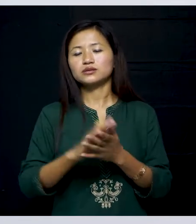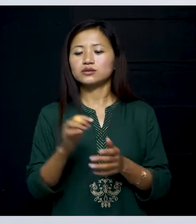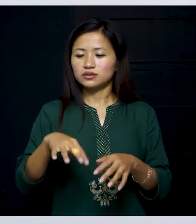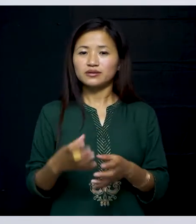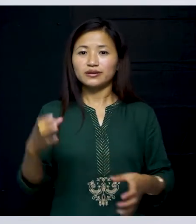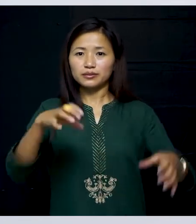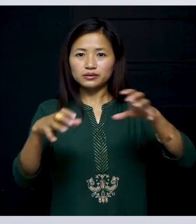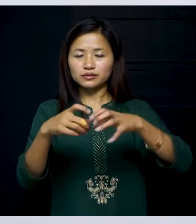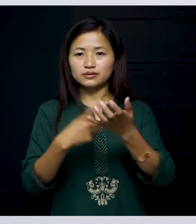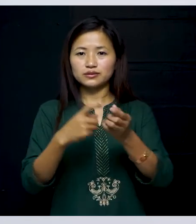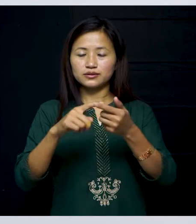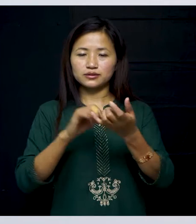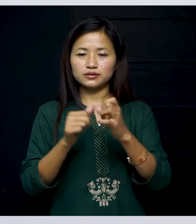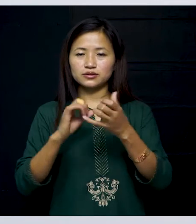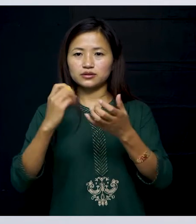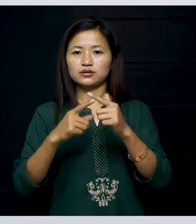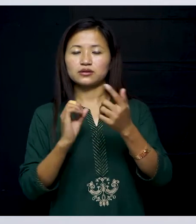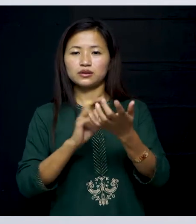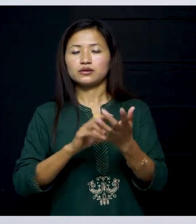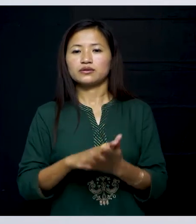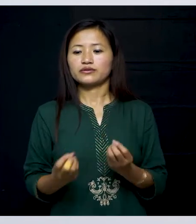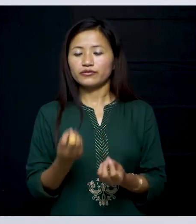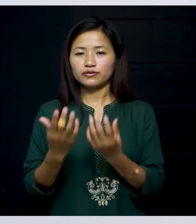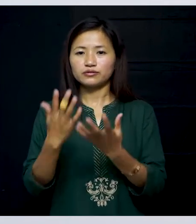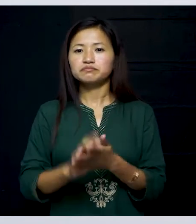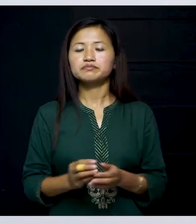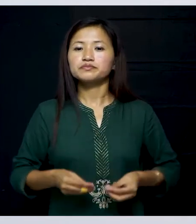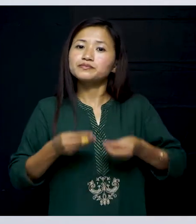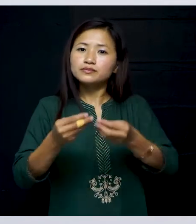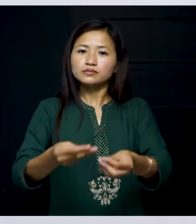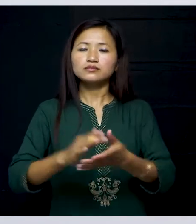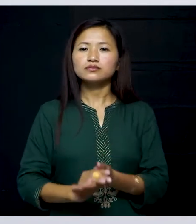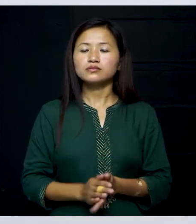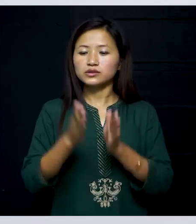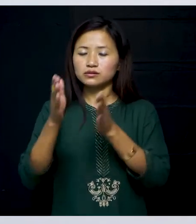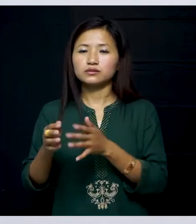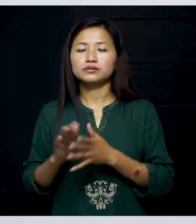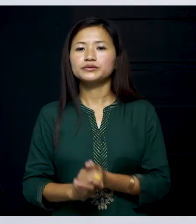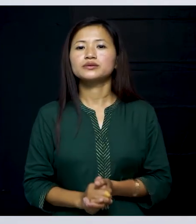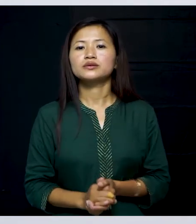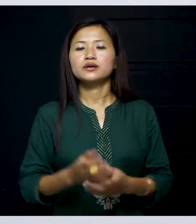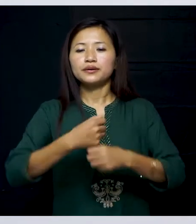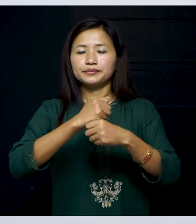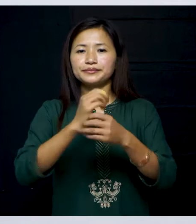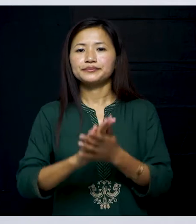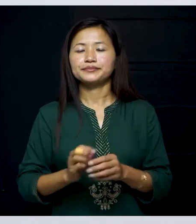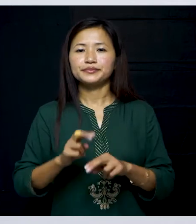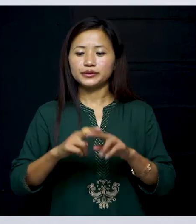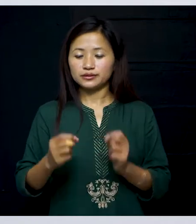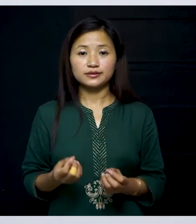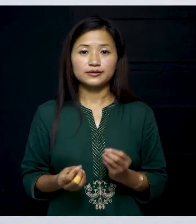When they come together, we know fire is produced, right? And in order to make fire